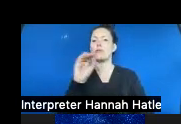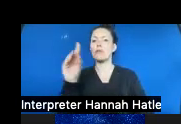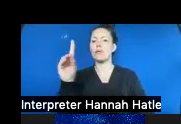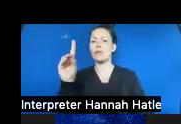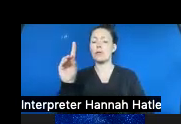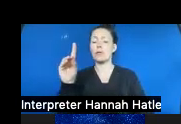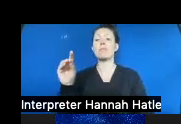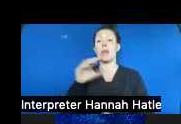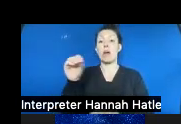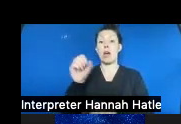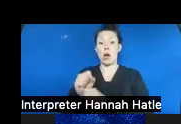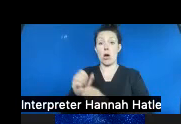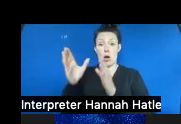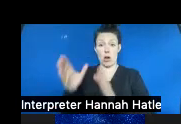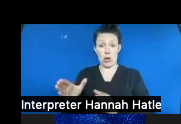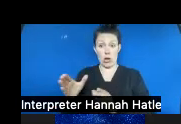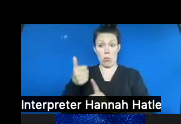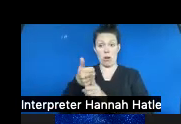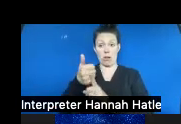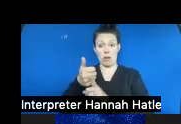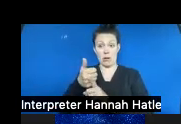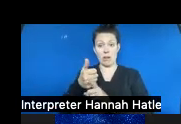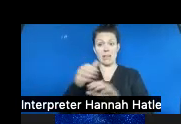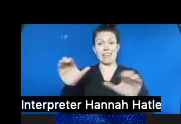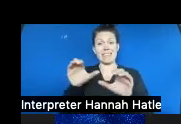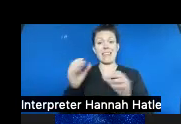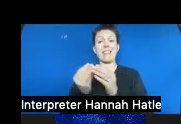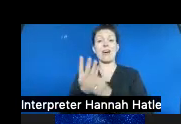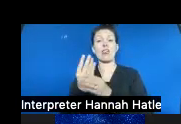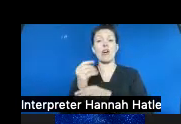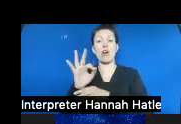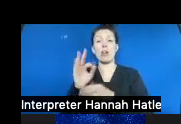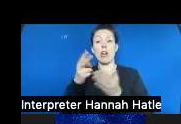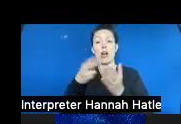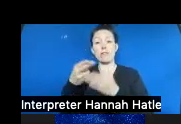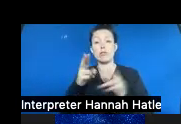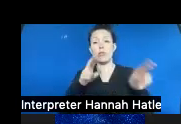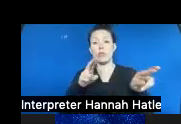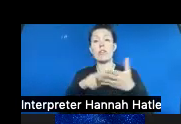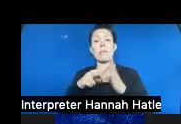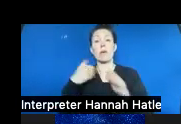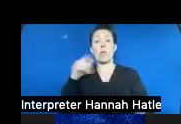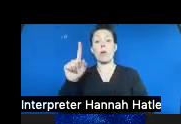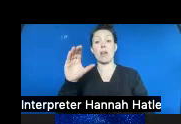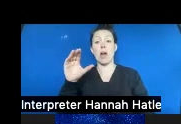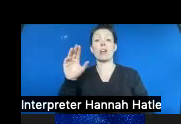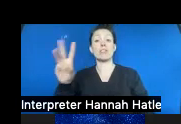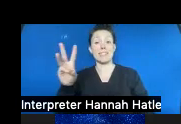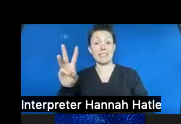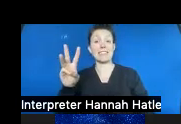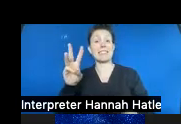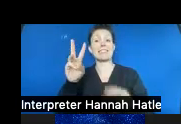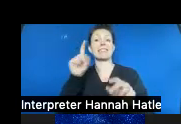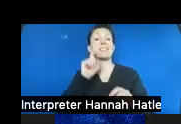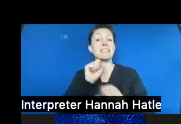coworkers, we'll get into this more later, did the Garden of Truth report, where there were 106 prostitutes or sex workers that